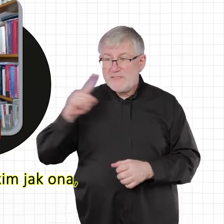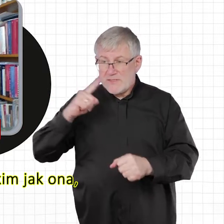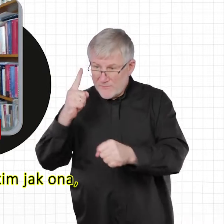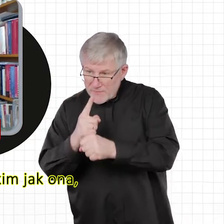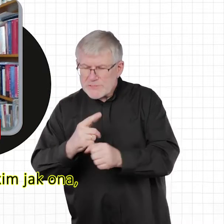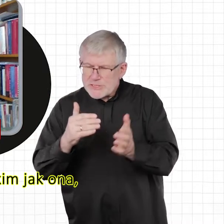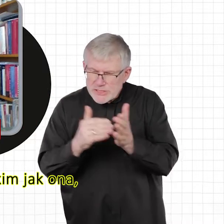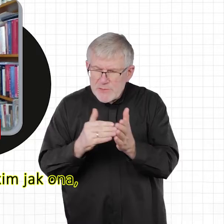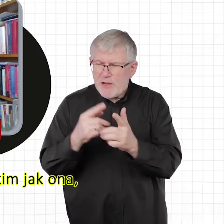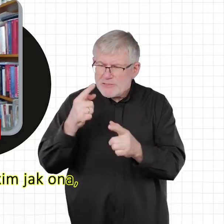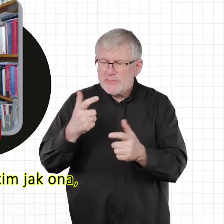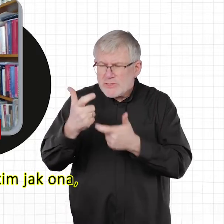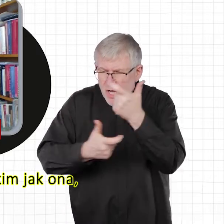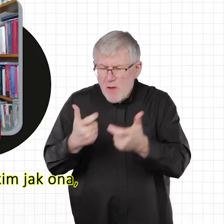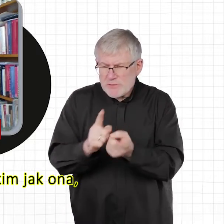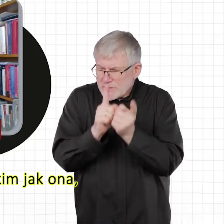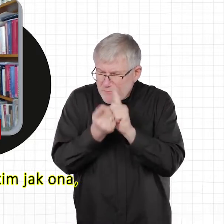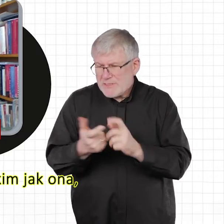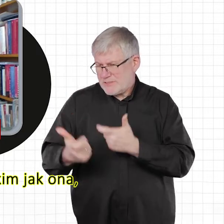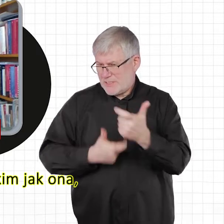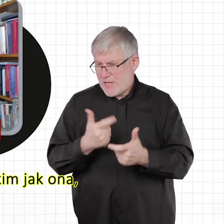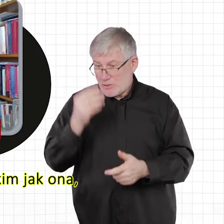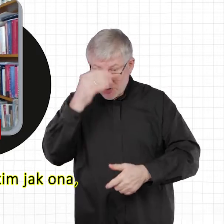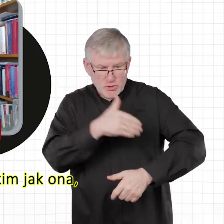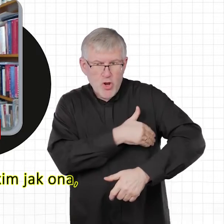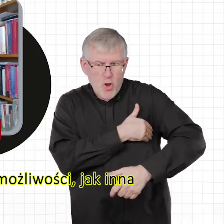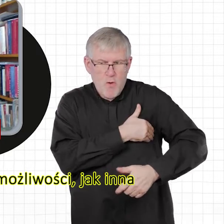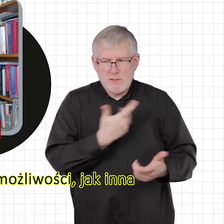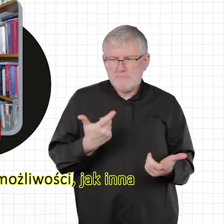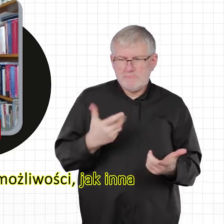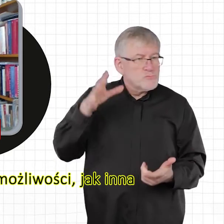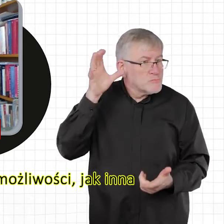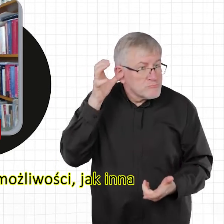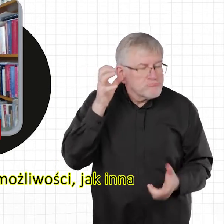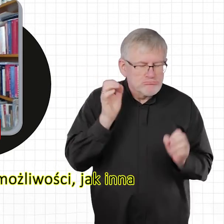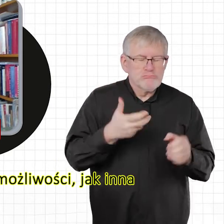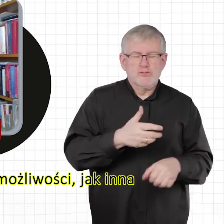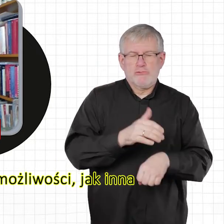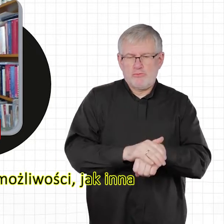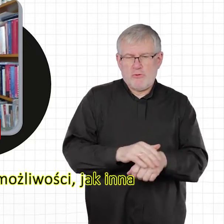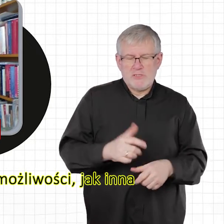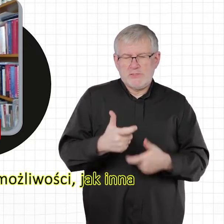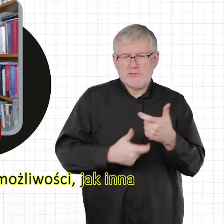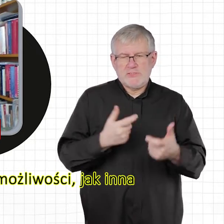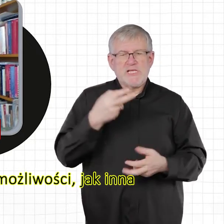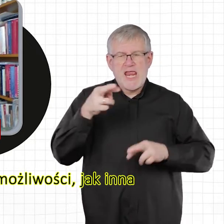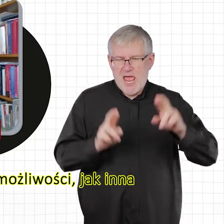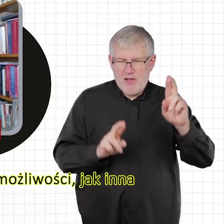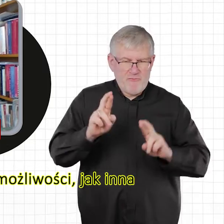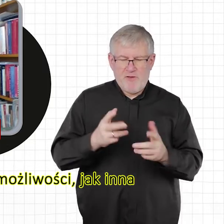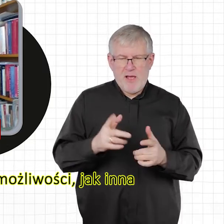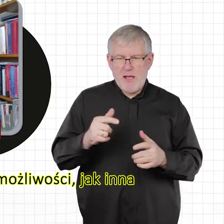her who see that there is something wrong, right? That we don't